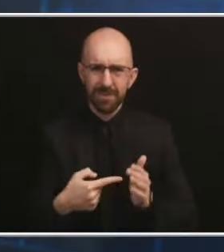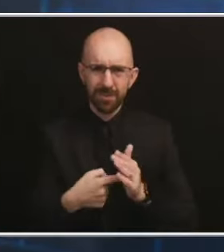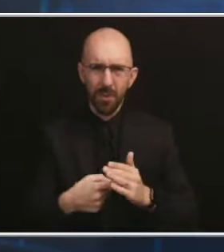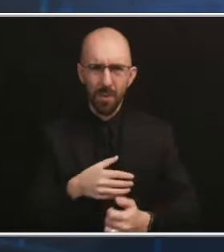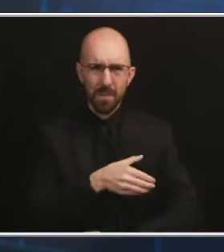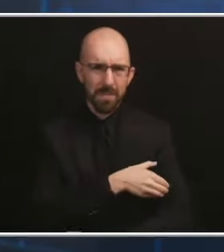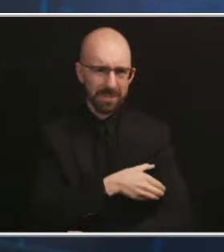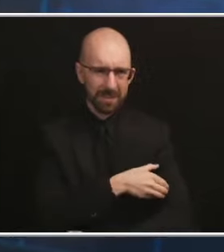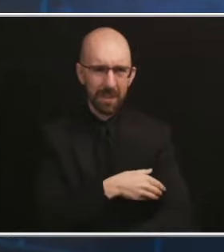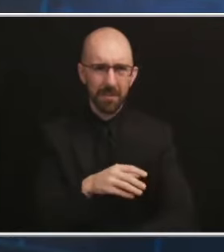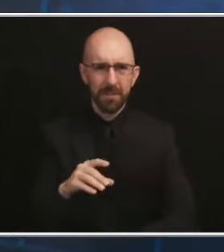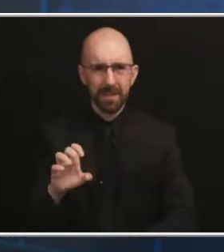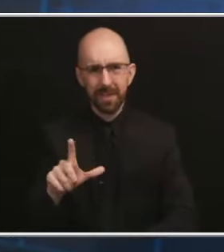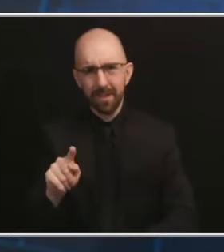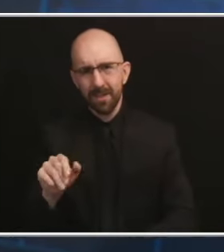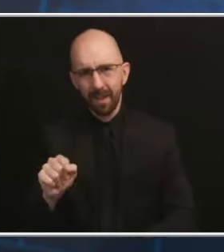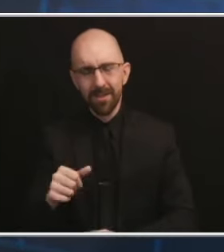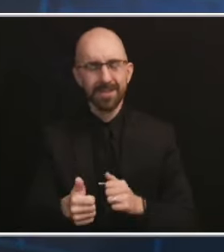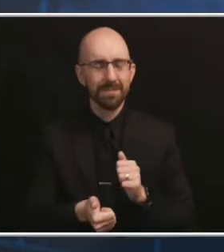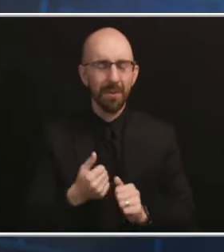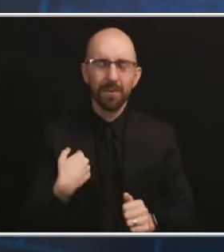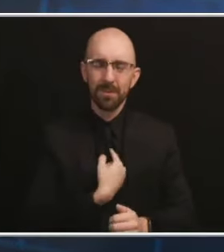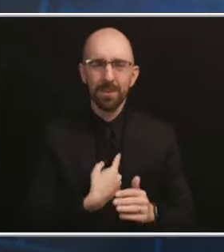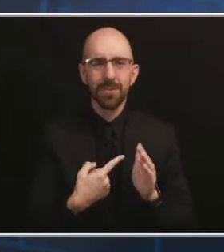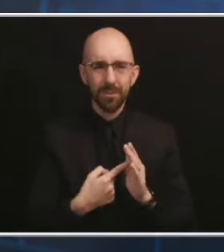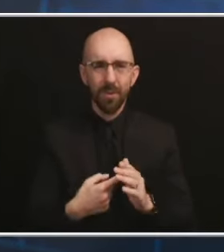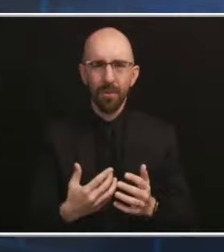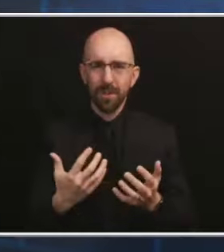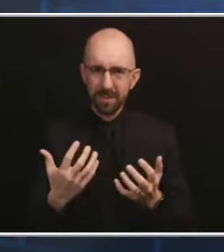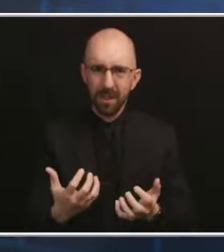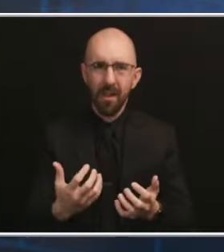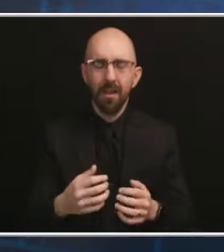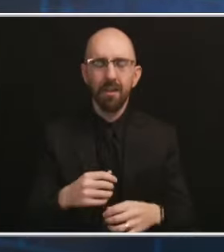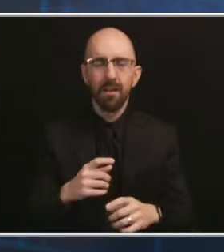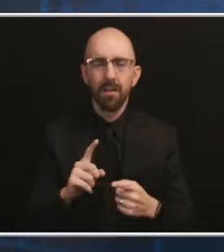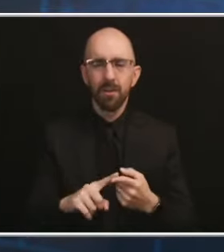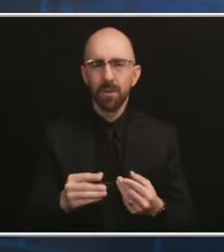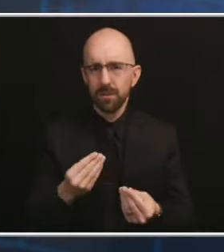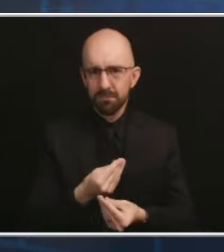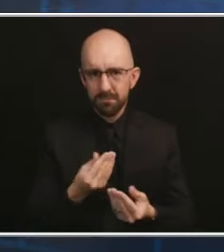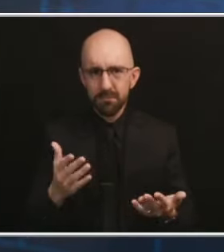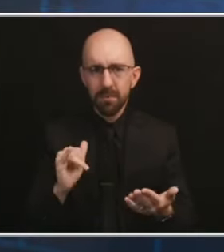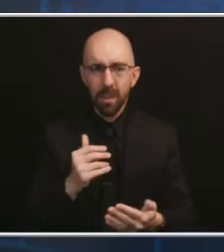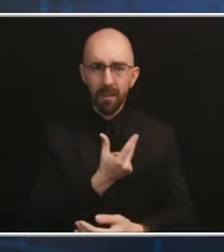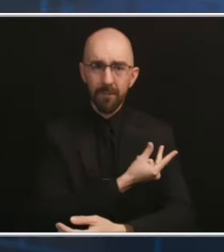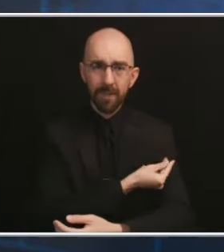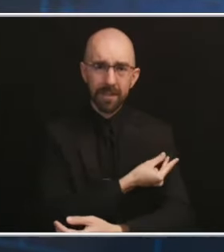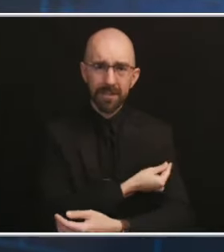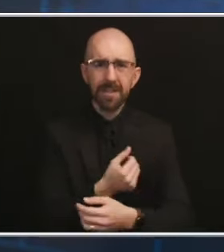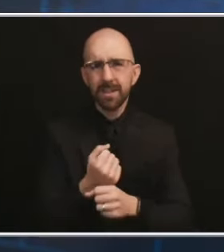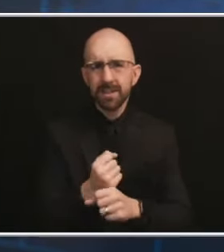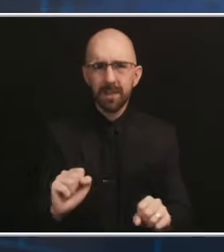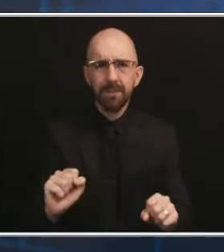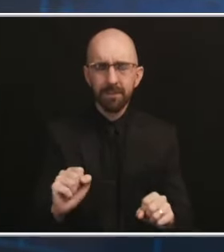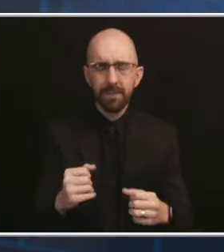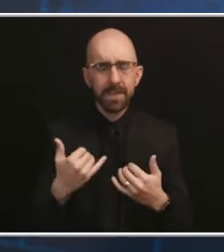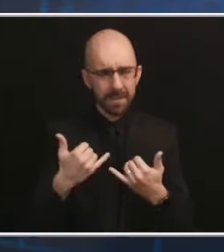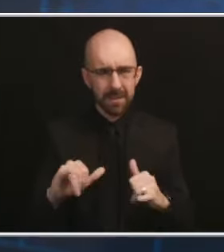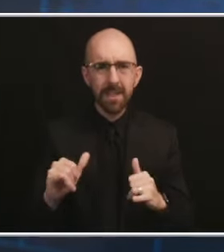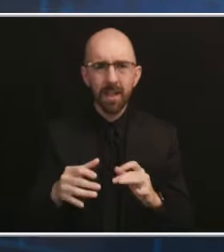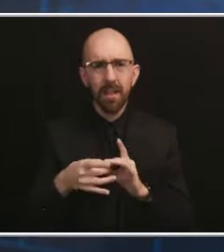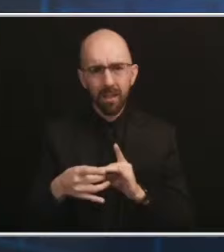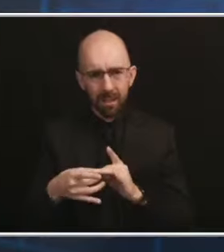delts. Mostly we showed our desire to let you know that vaccination is safe and still relevant and can still